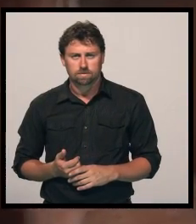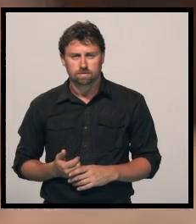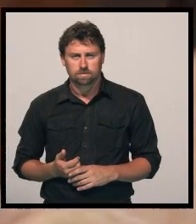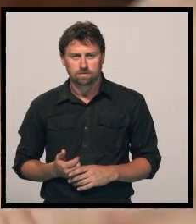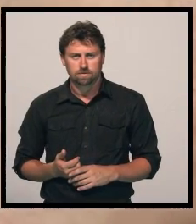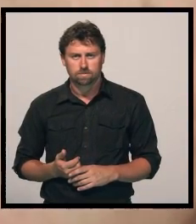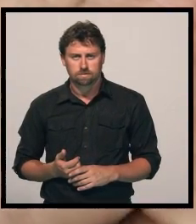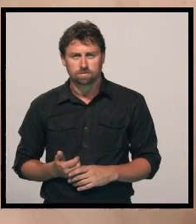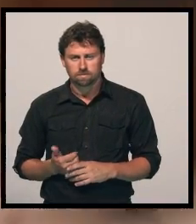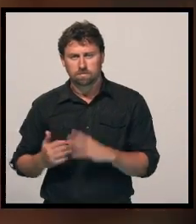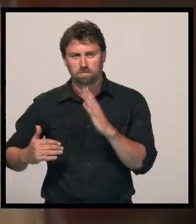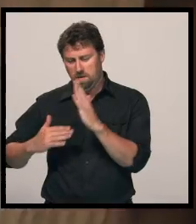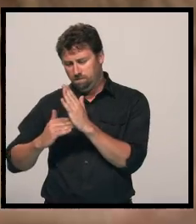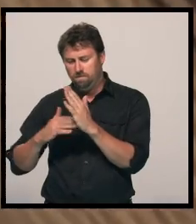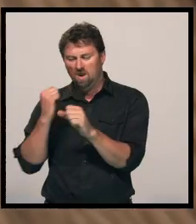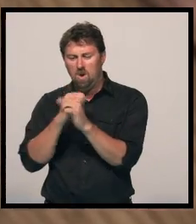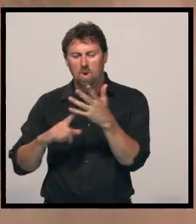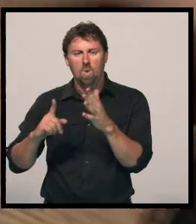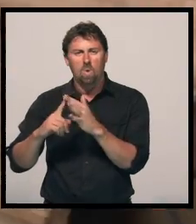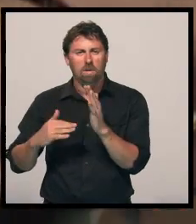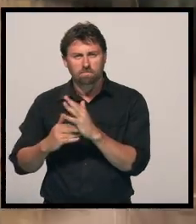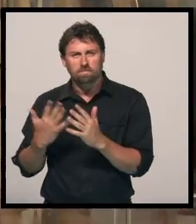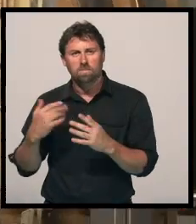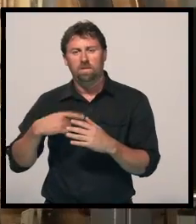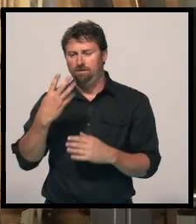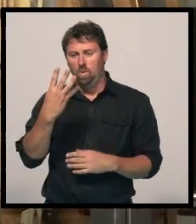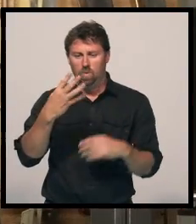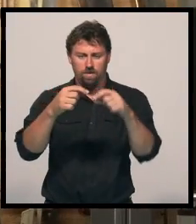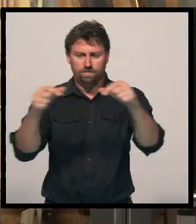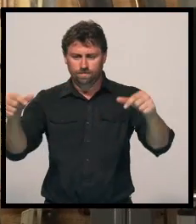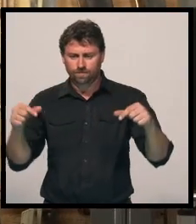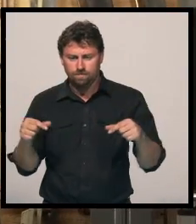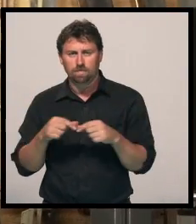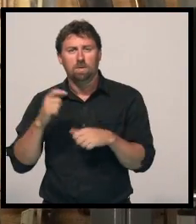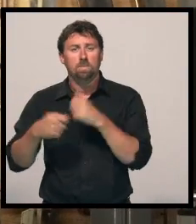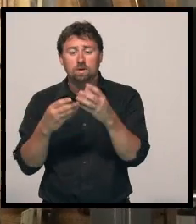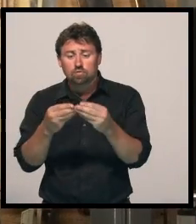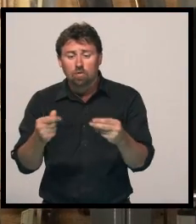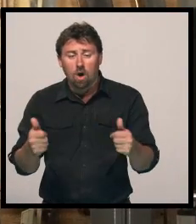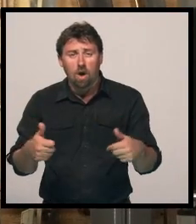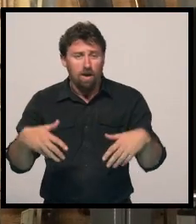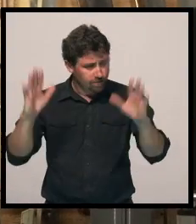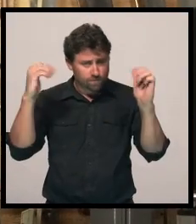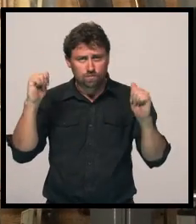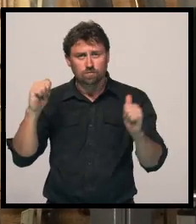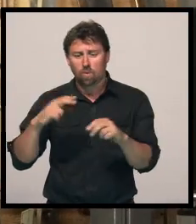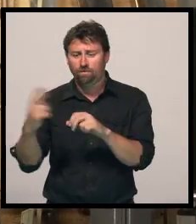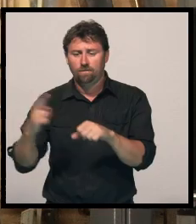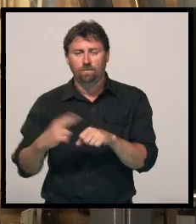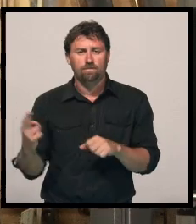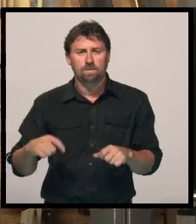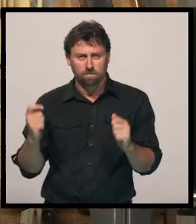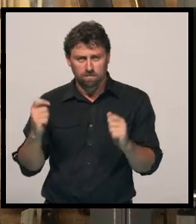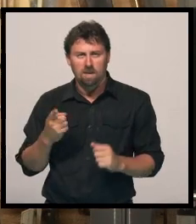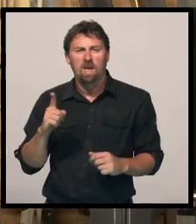that it's in nice and tight. And we'll do that to all 4 sides. And when it's dried, take the tape off. We've now just got to do the